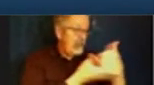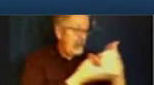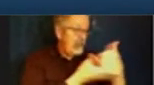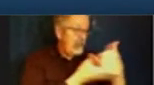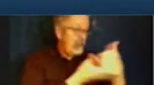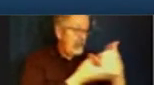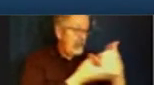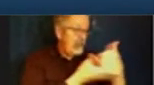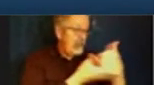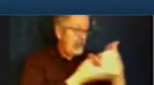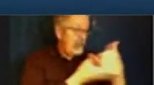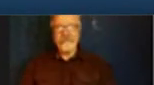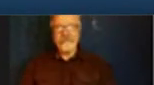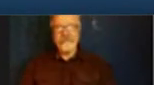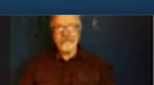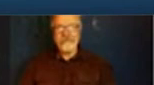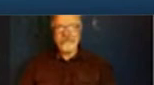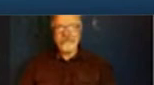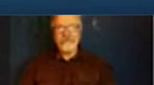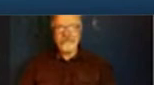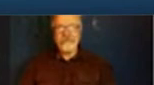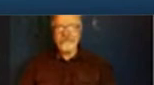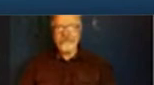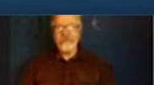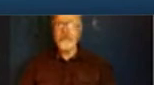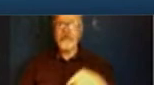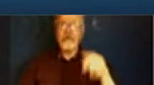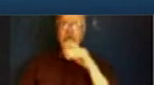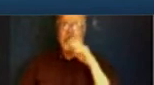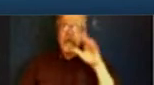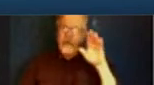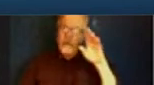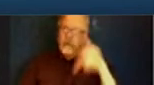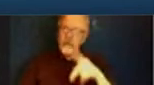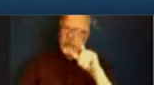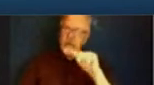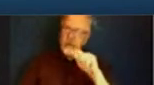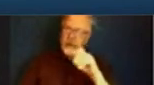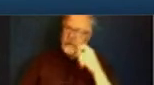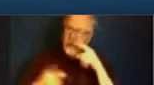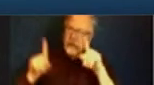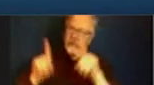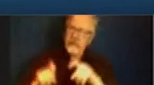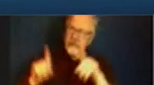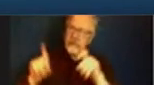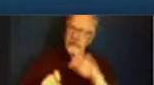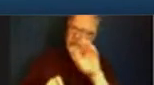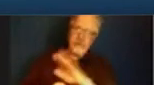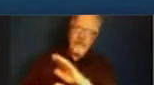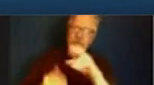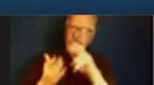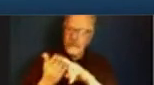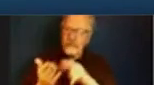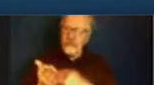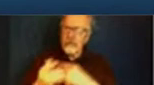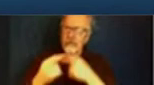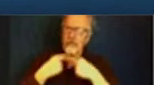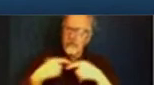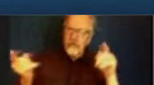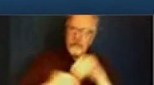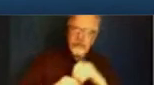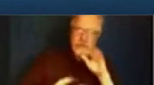chat, will there be updates to testing frequency guidelines in schools given Omicron's increased transmissibility